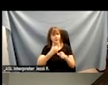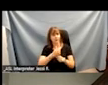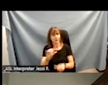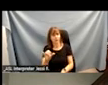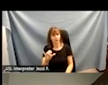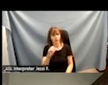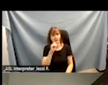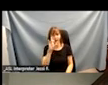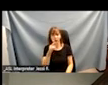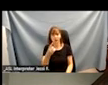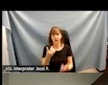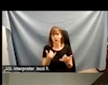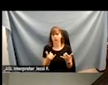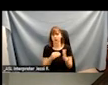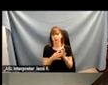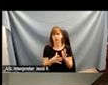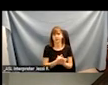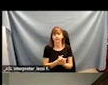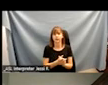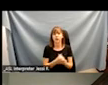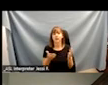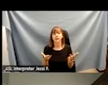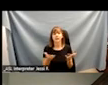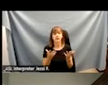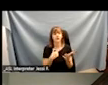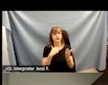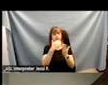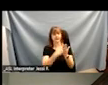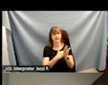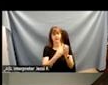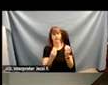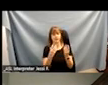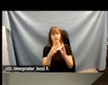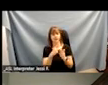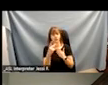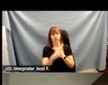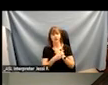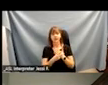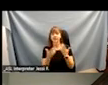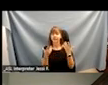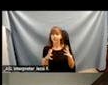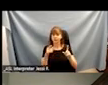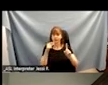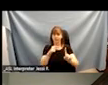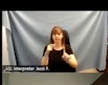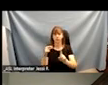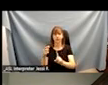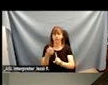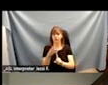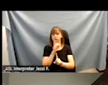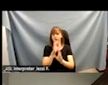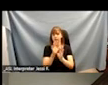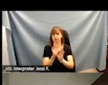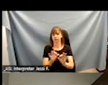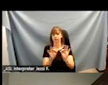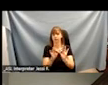And so here's a list of a lot of the programs, and I've highlighted those that are particularly available to alumni.